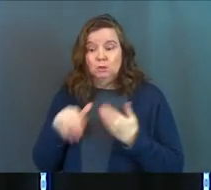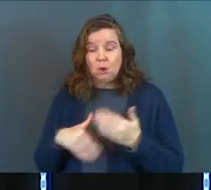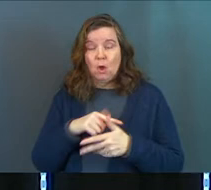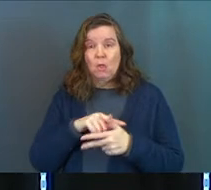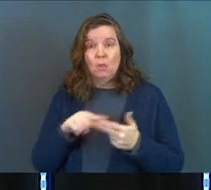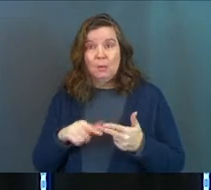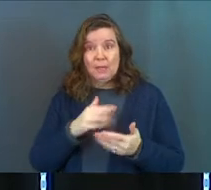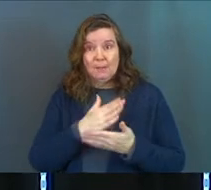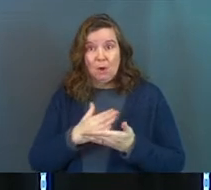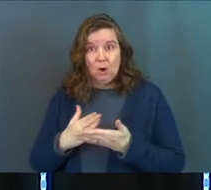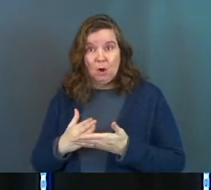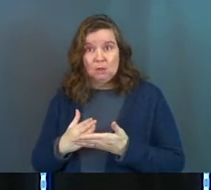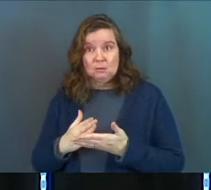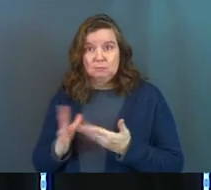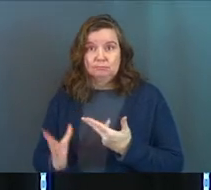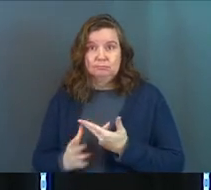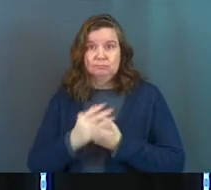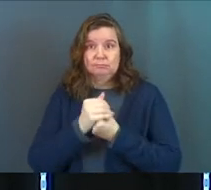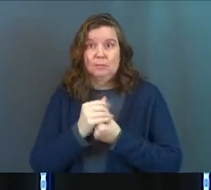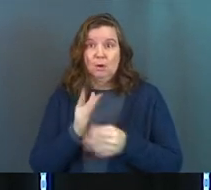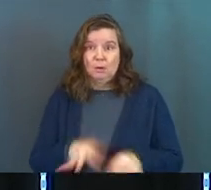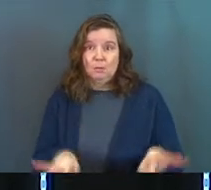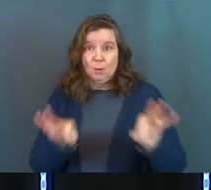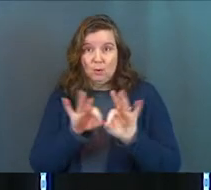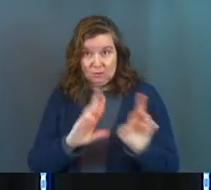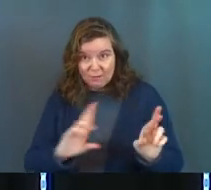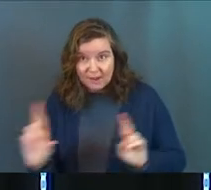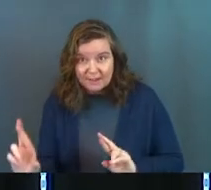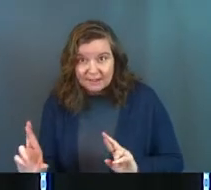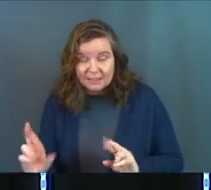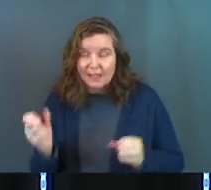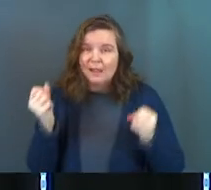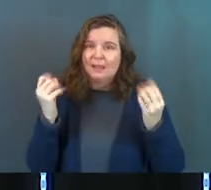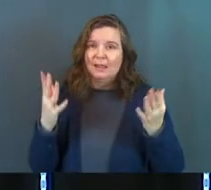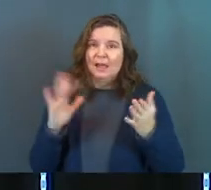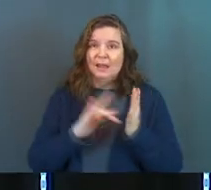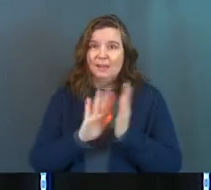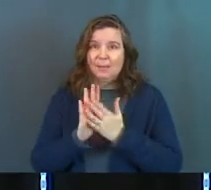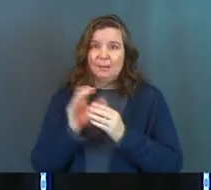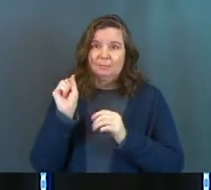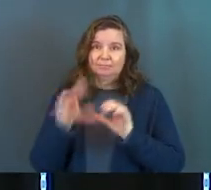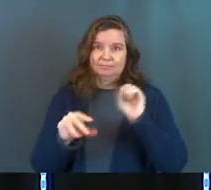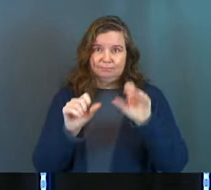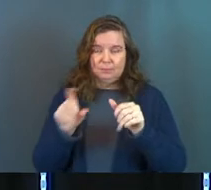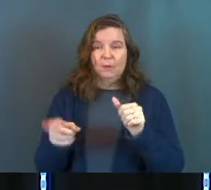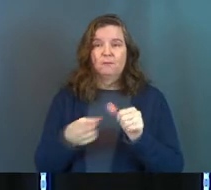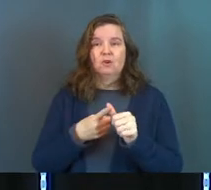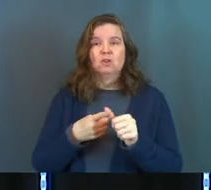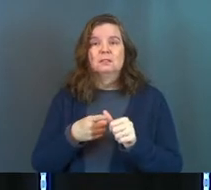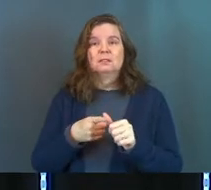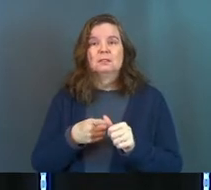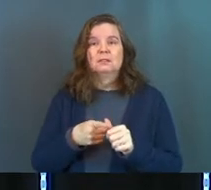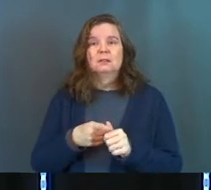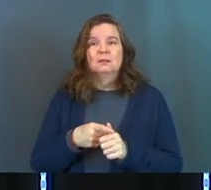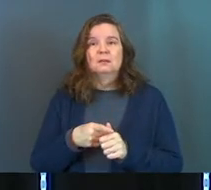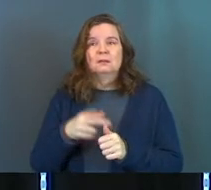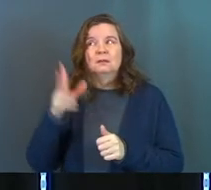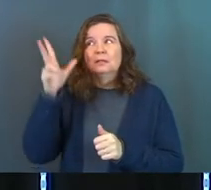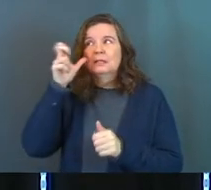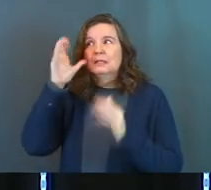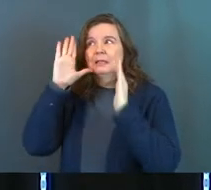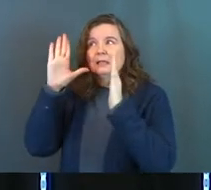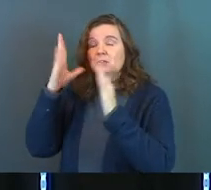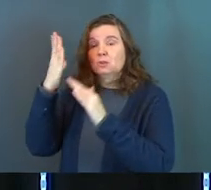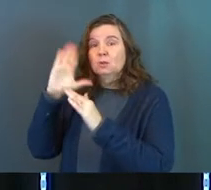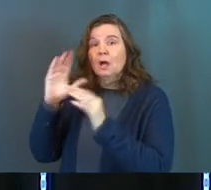all three parts are super important. You ready for that? A lot of Bible coming at you. First, listen to God